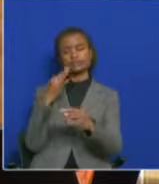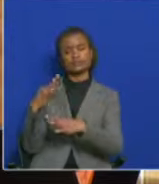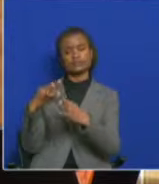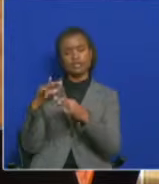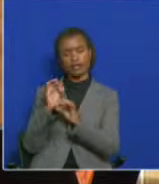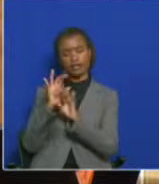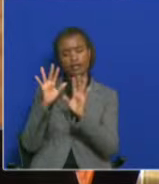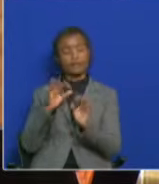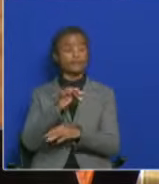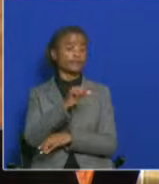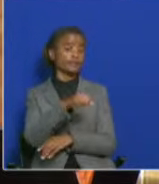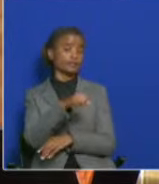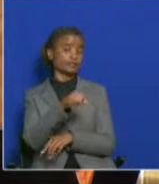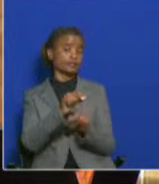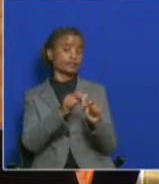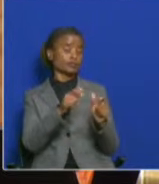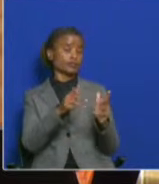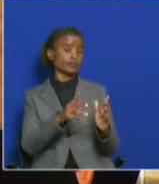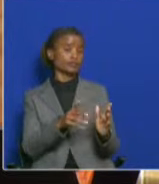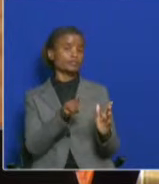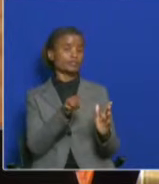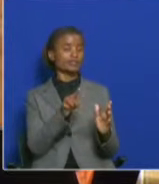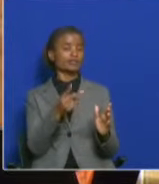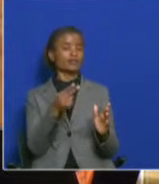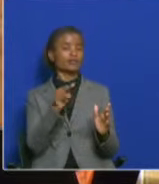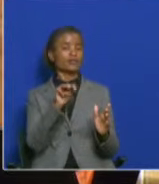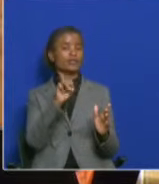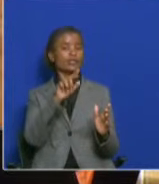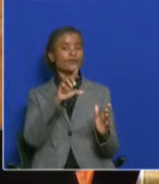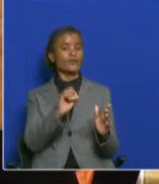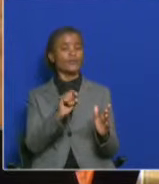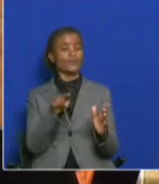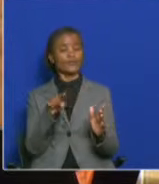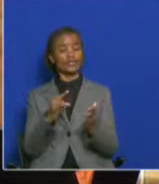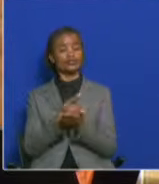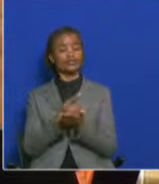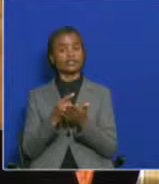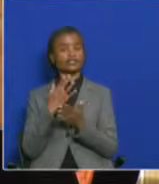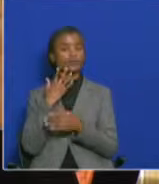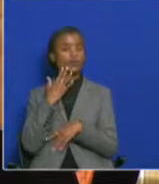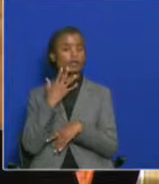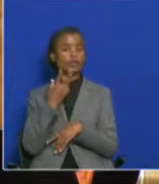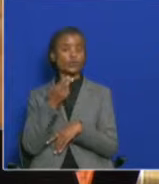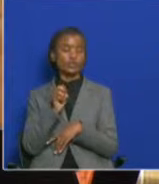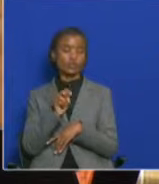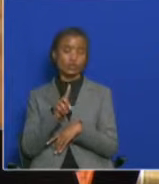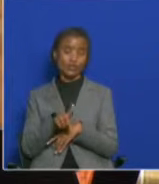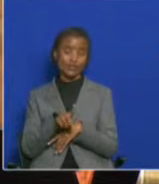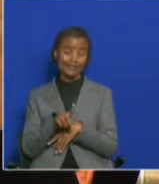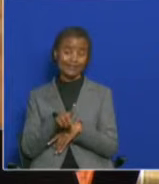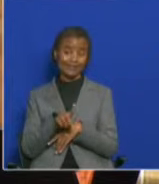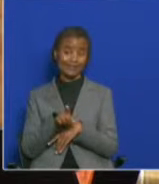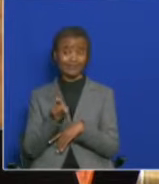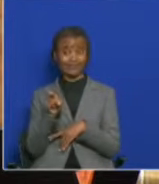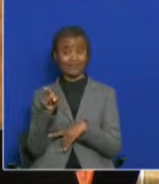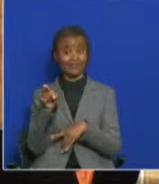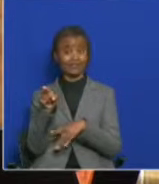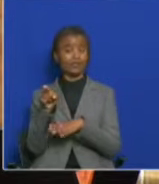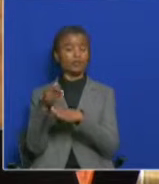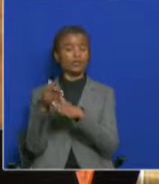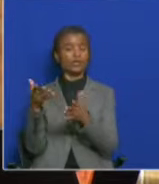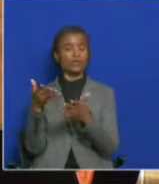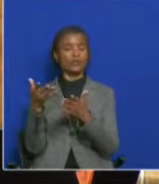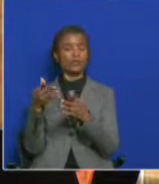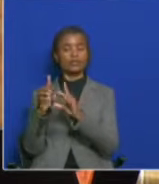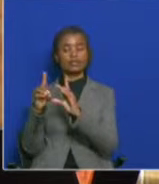it was 2021, these chats. And at this point in time, he was in Treasury, and we could see it from his email